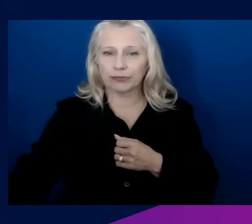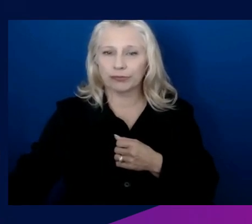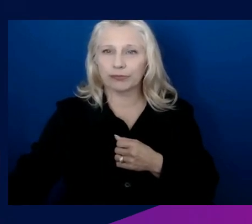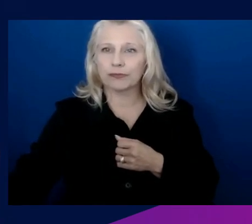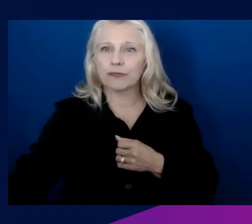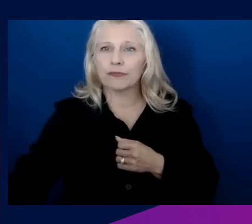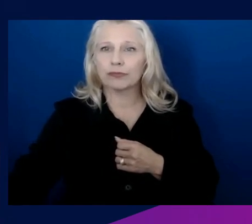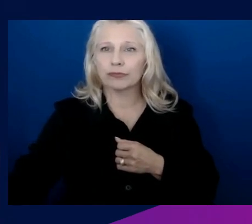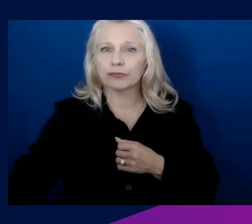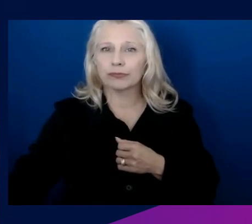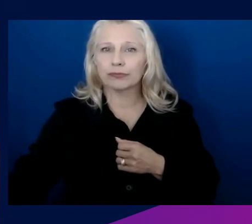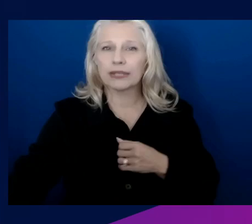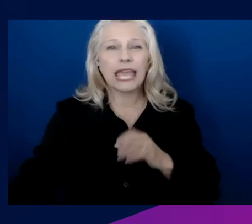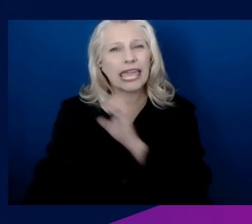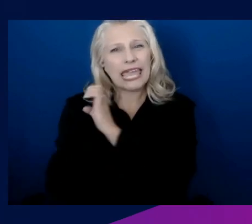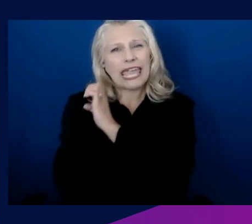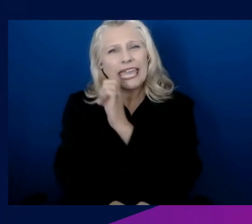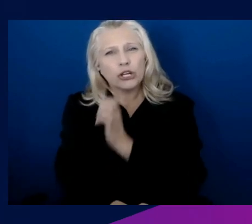and